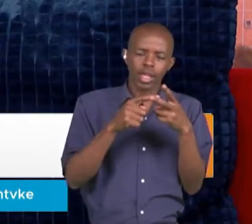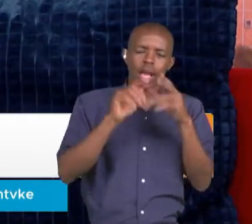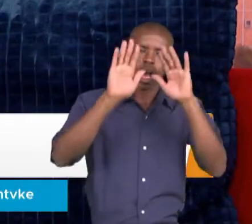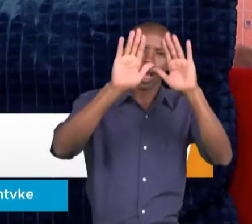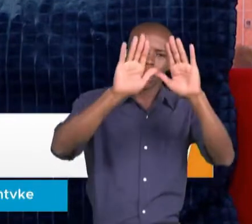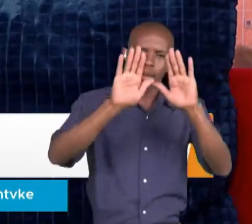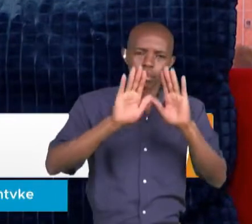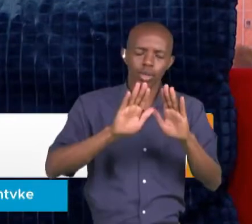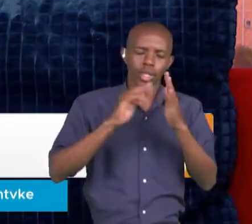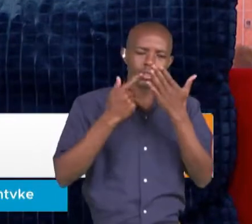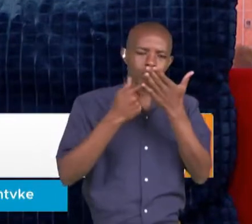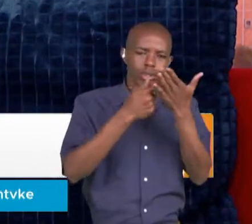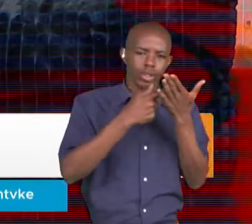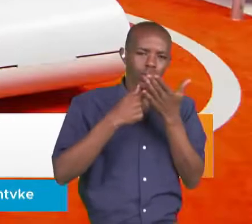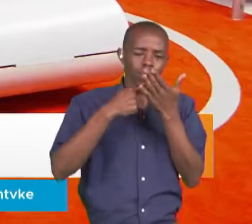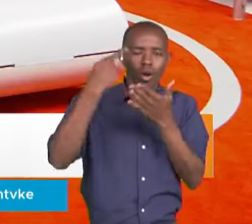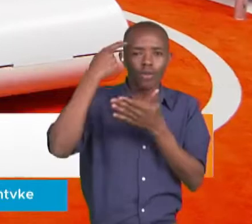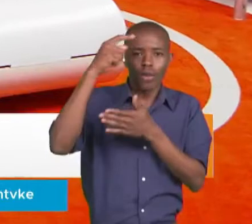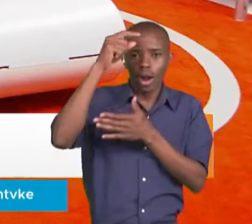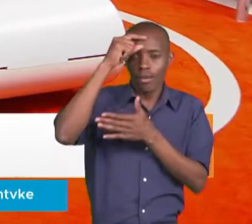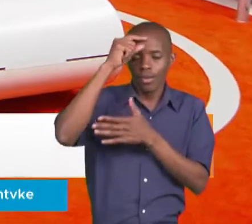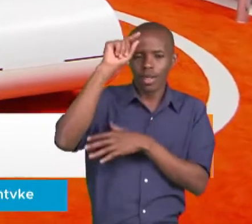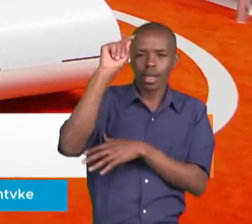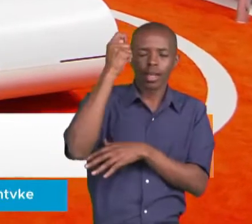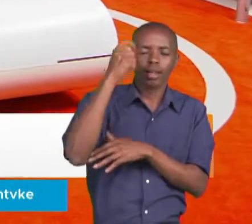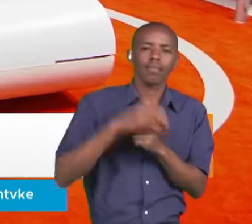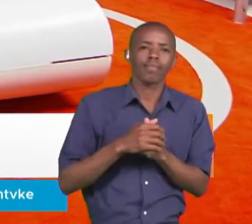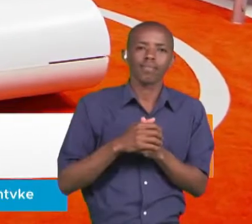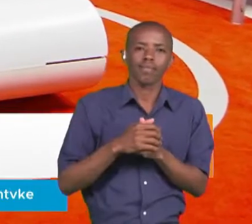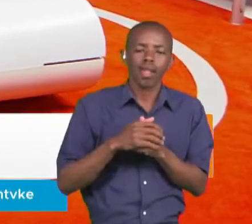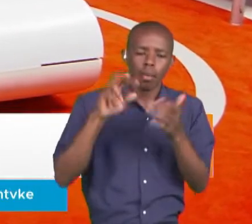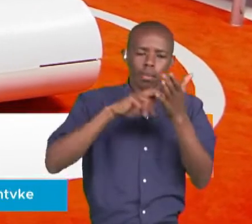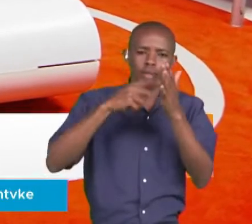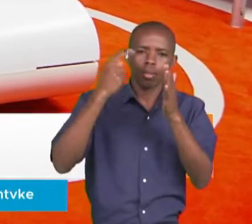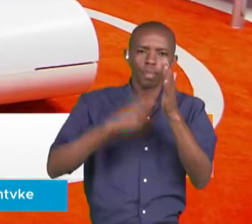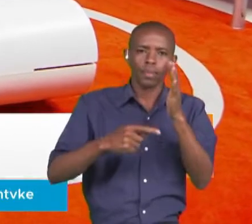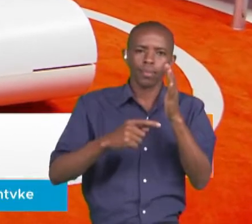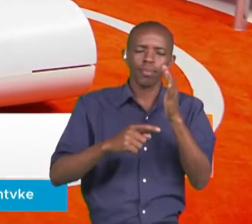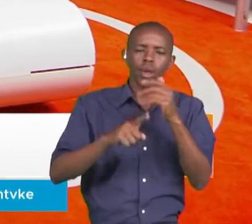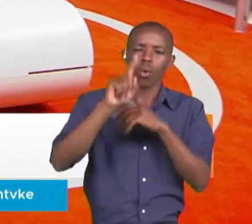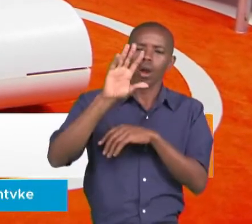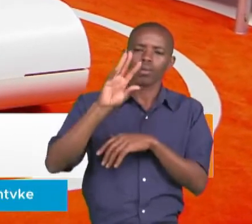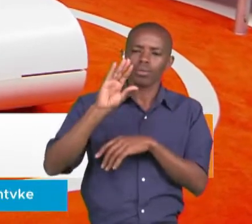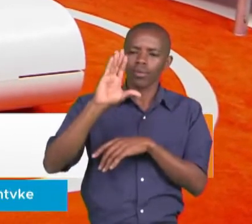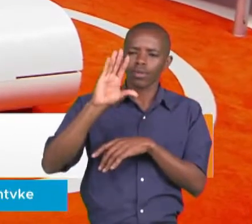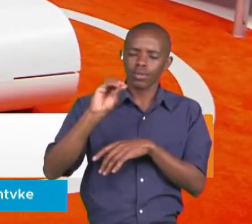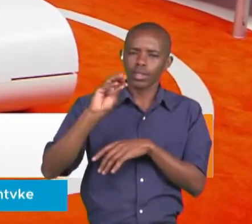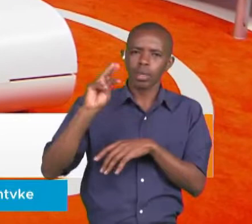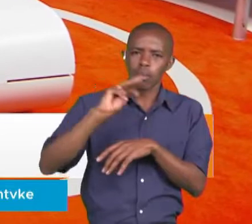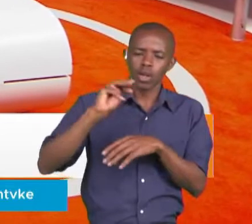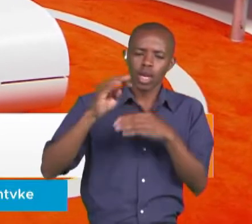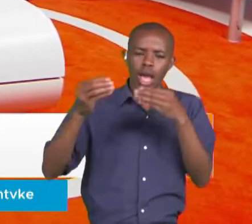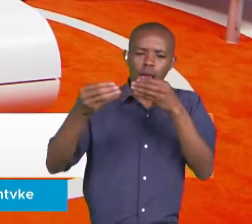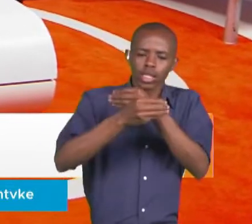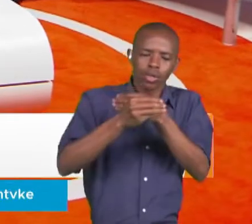critical discussion for the government of Kenya. And then it means that the 150 million could be in exchange